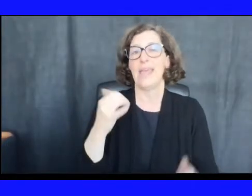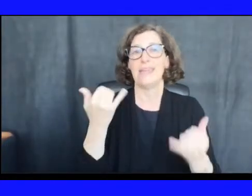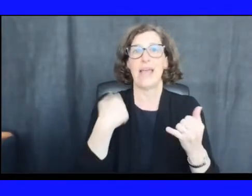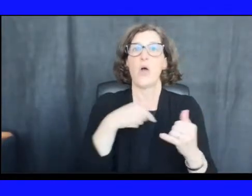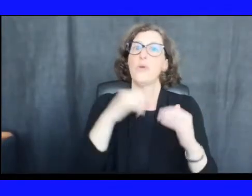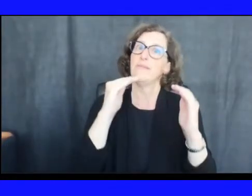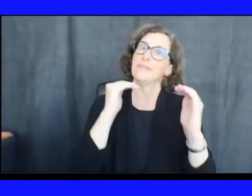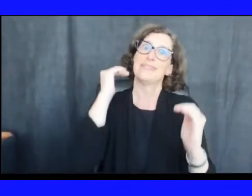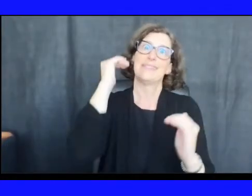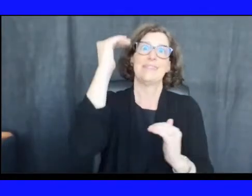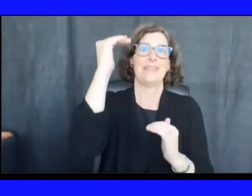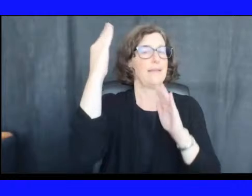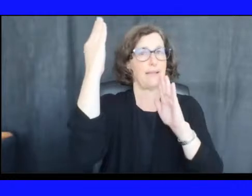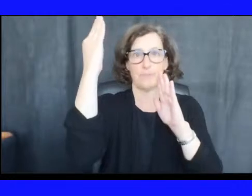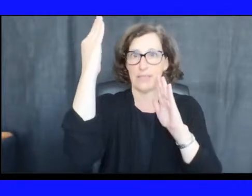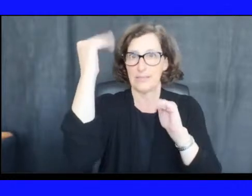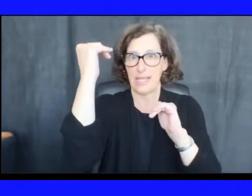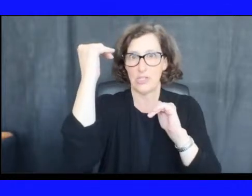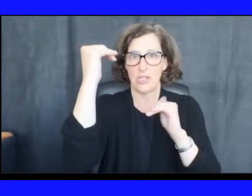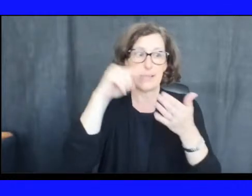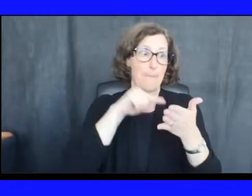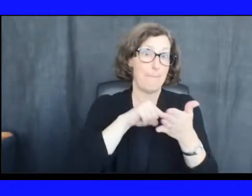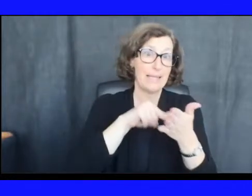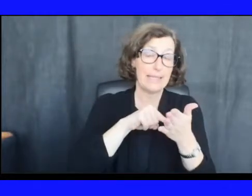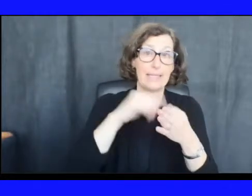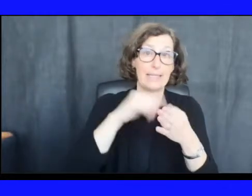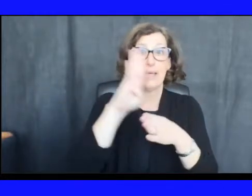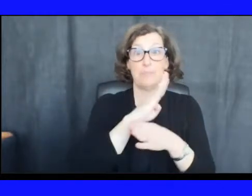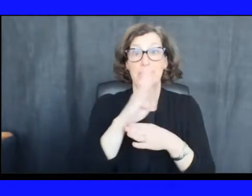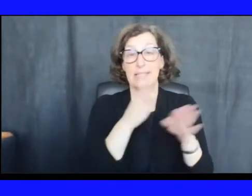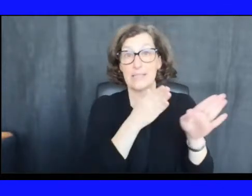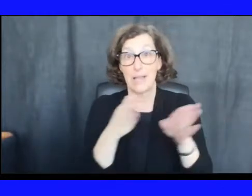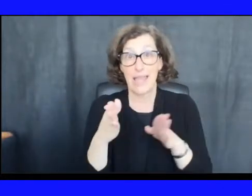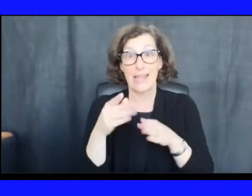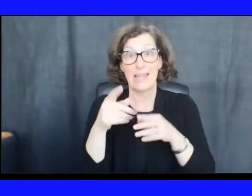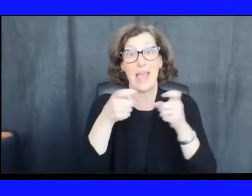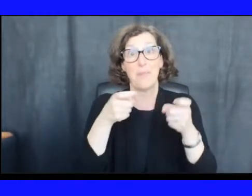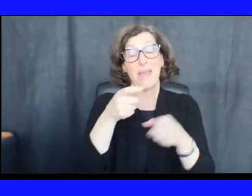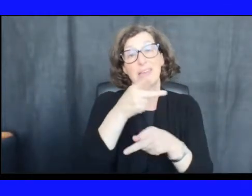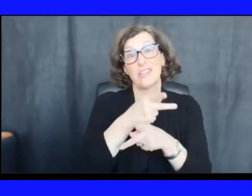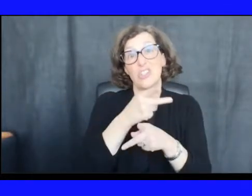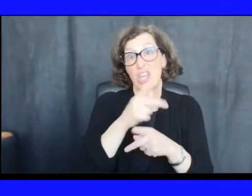days, relatively stable and still beating the target.